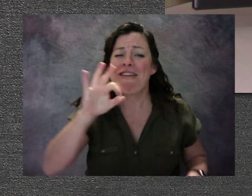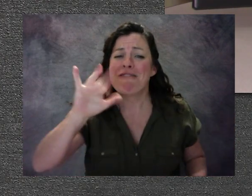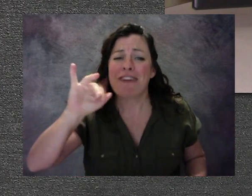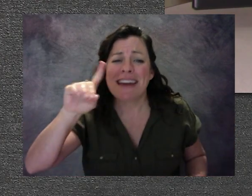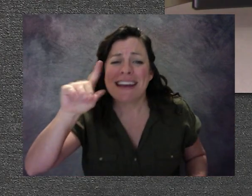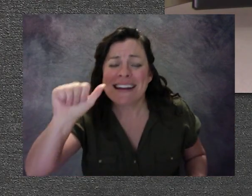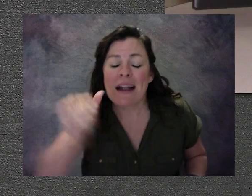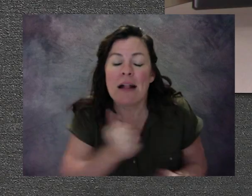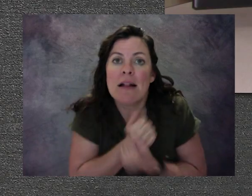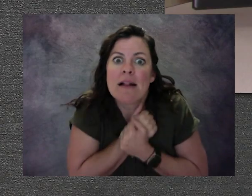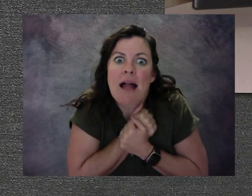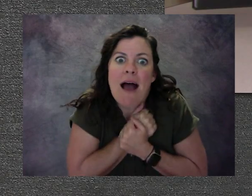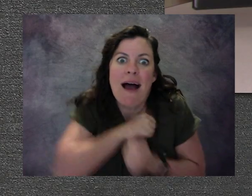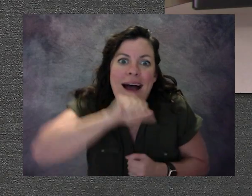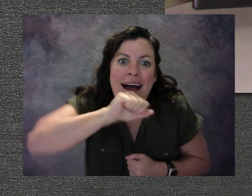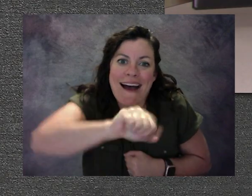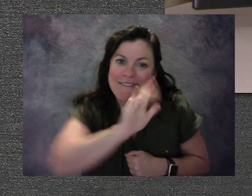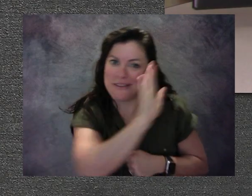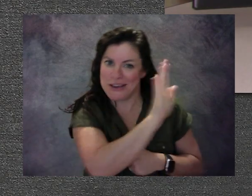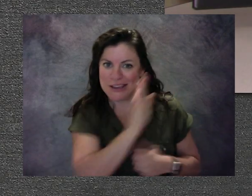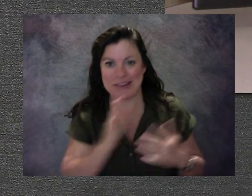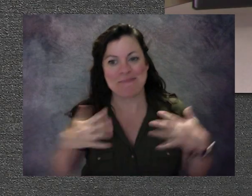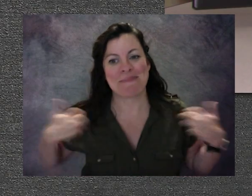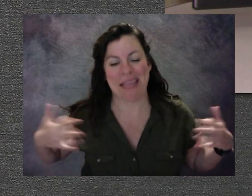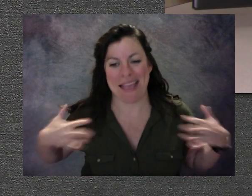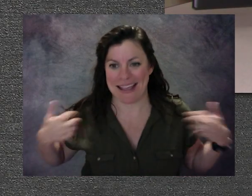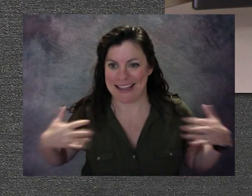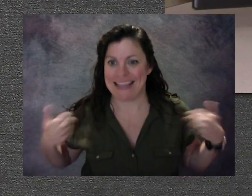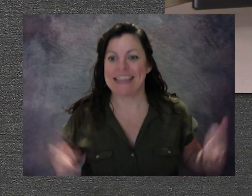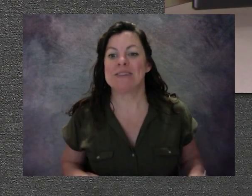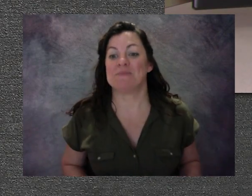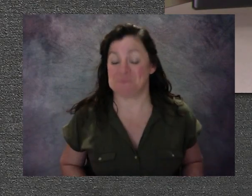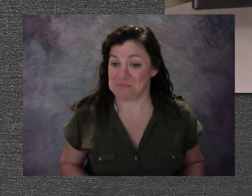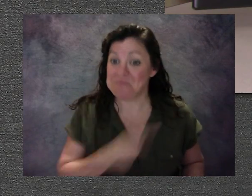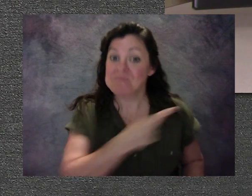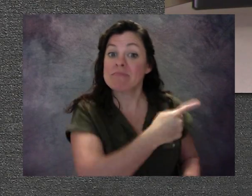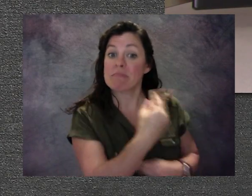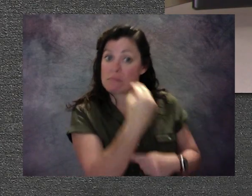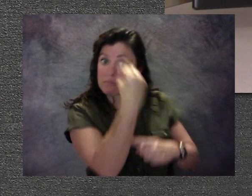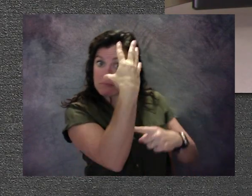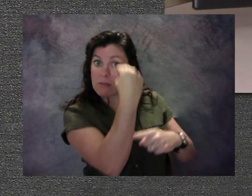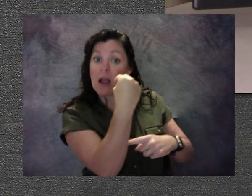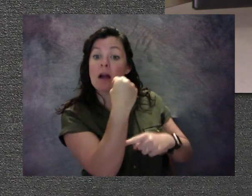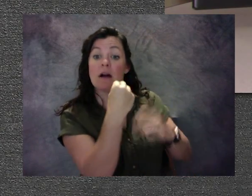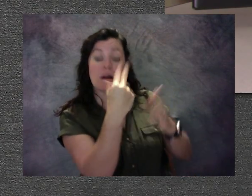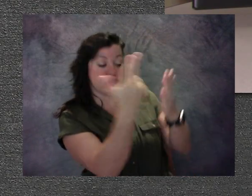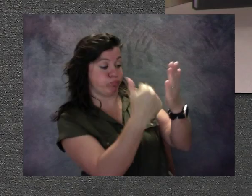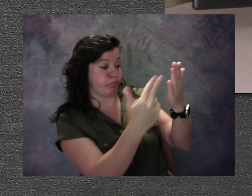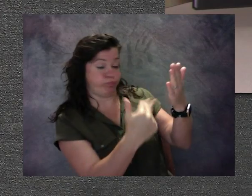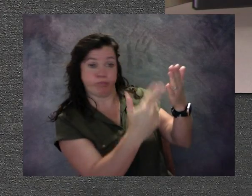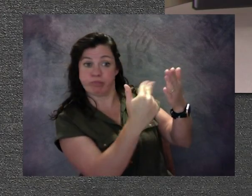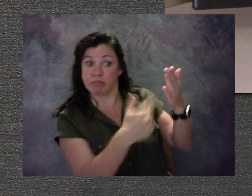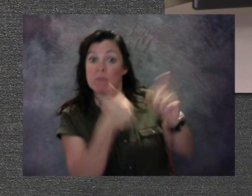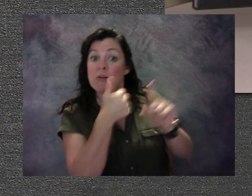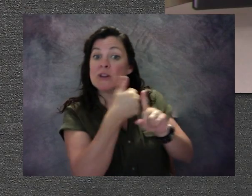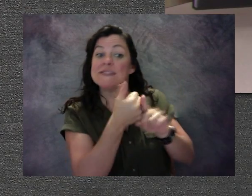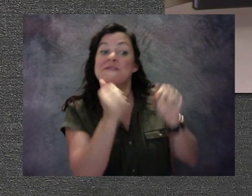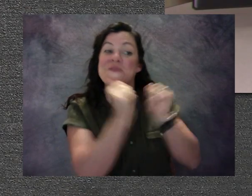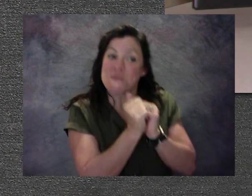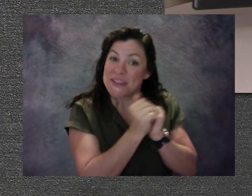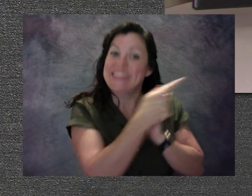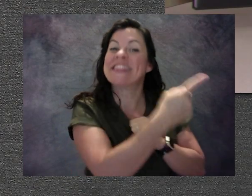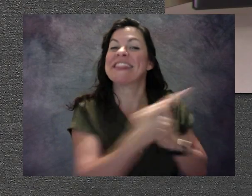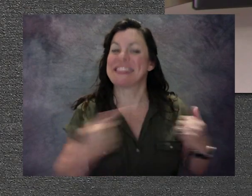she created a self-portrait or a picture of herself, she incorporated her pet monkey with her.